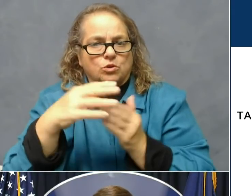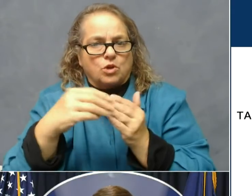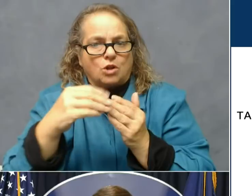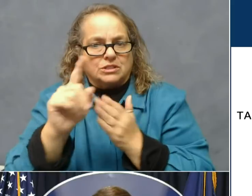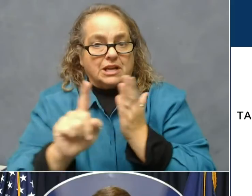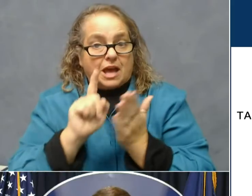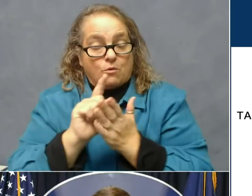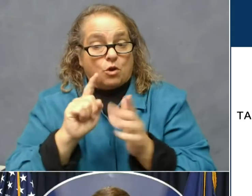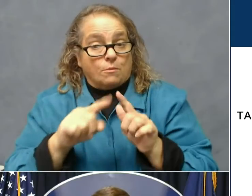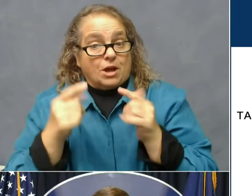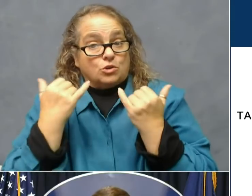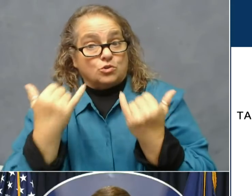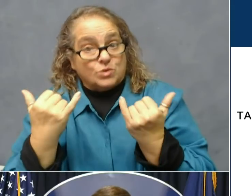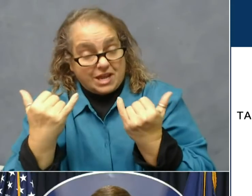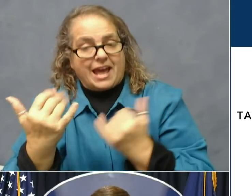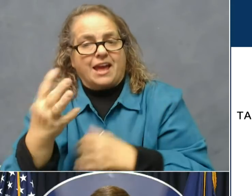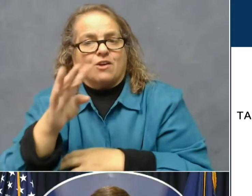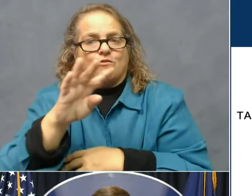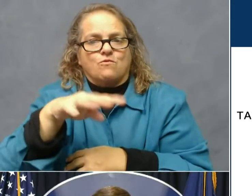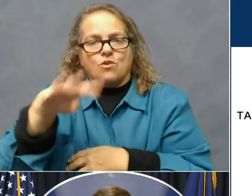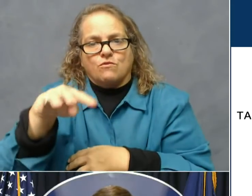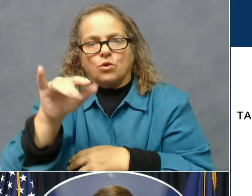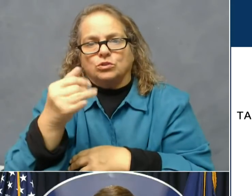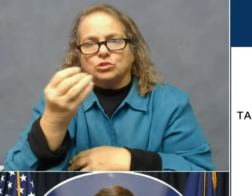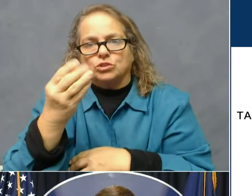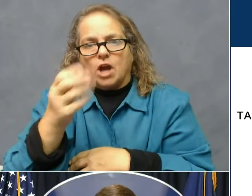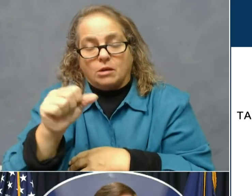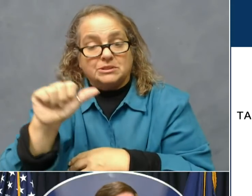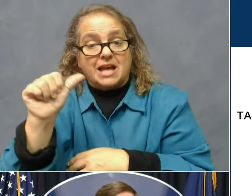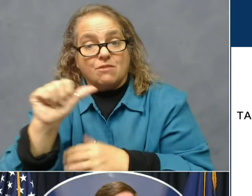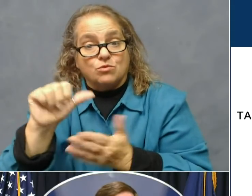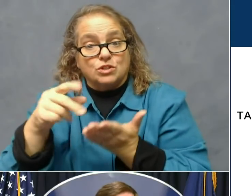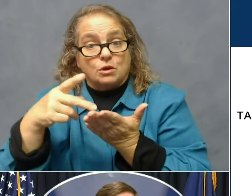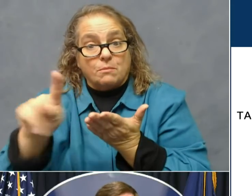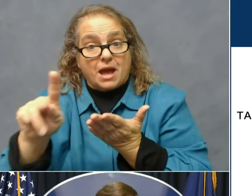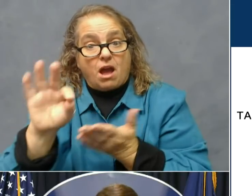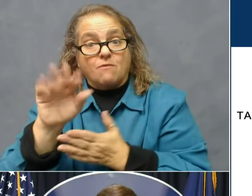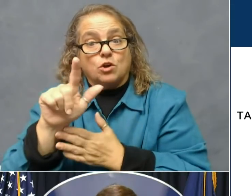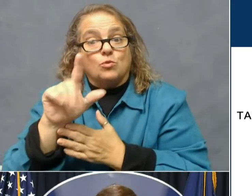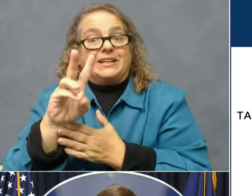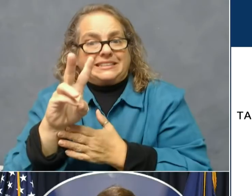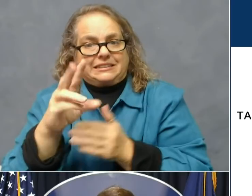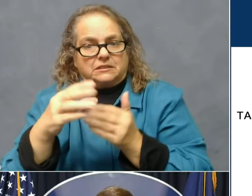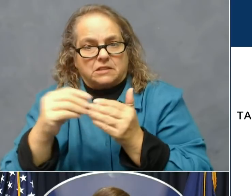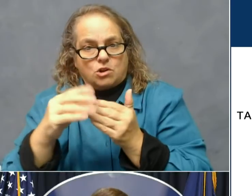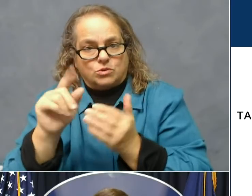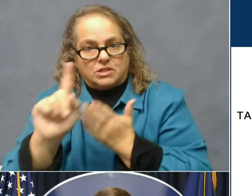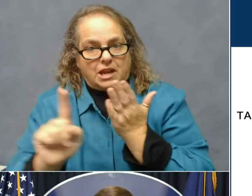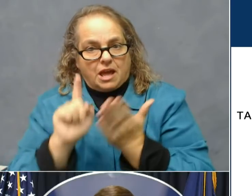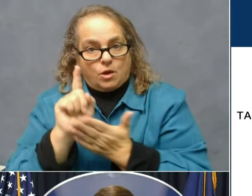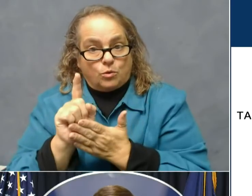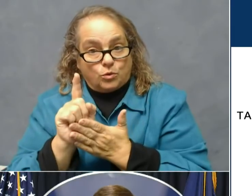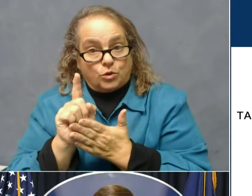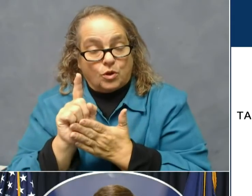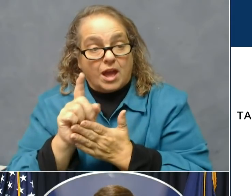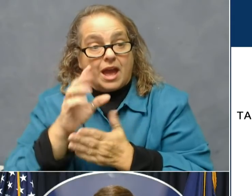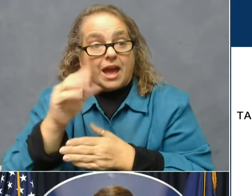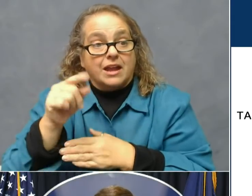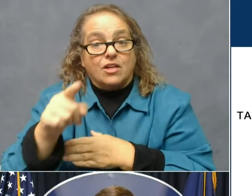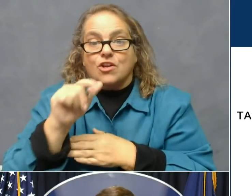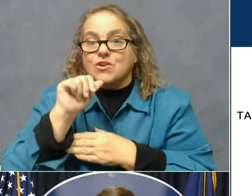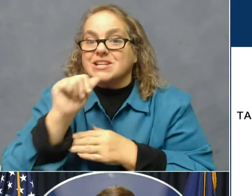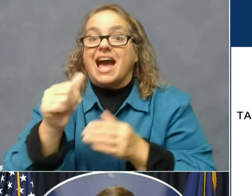has created 44 jobs, paying an average hourly wage of $26 an hour. And they're not finished growing